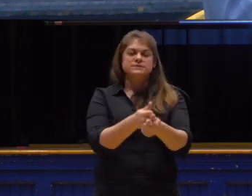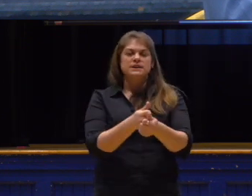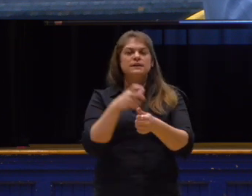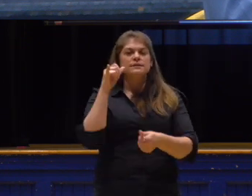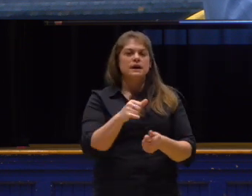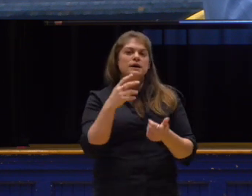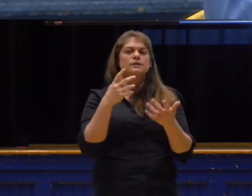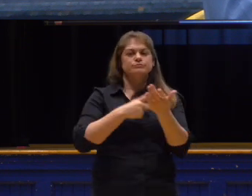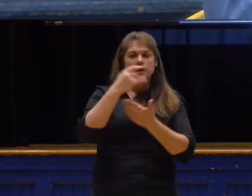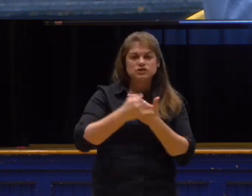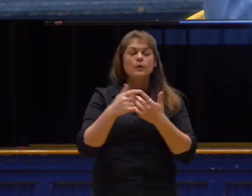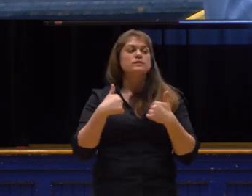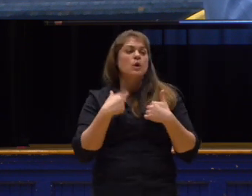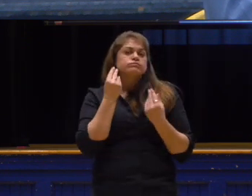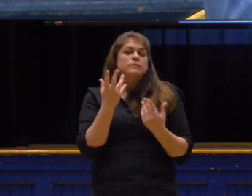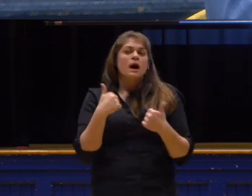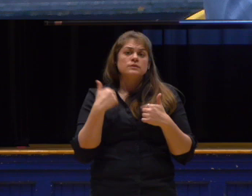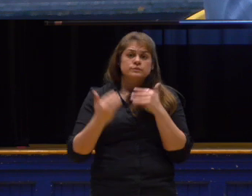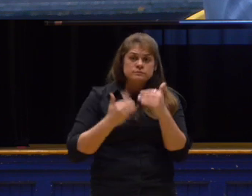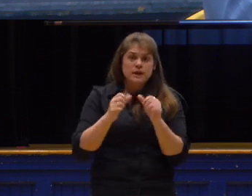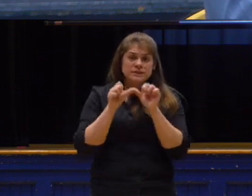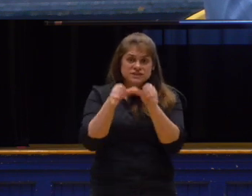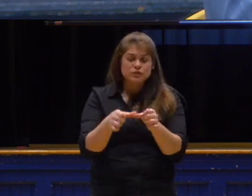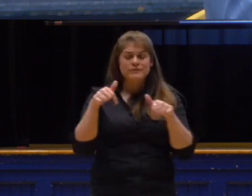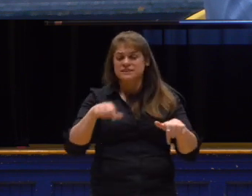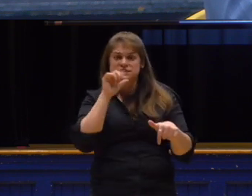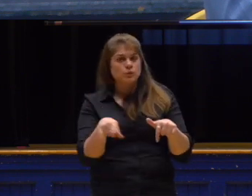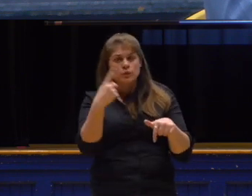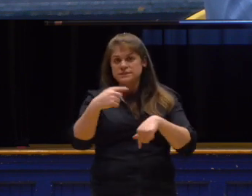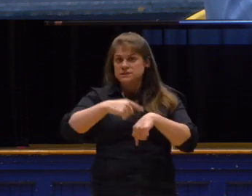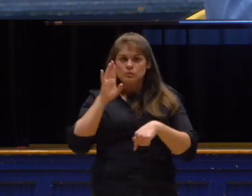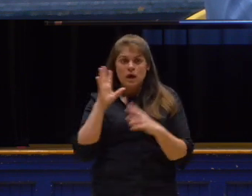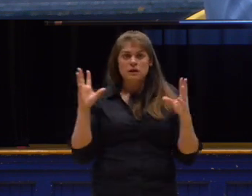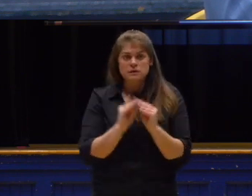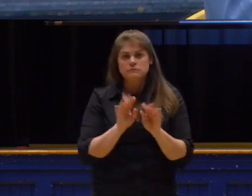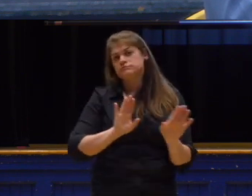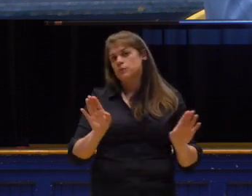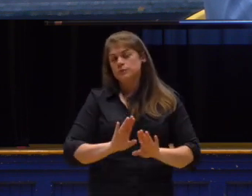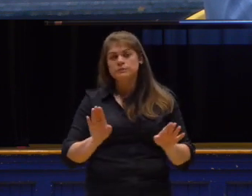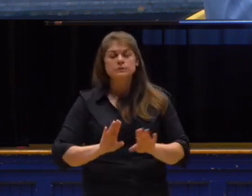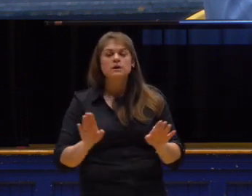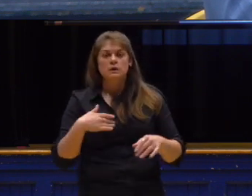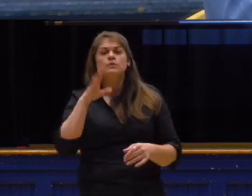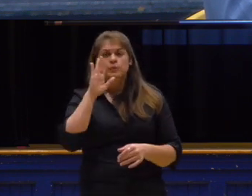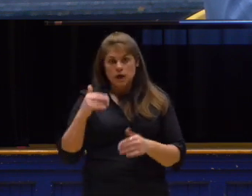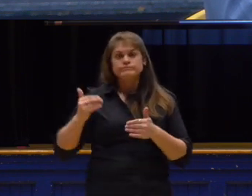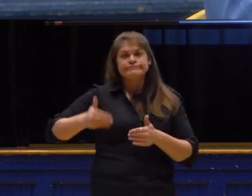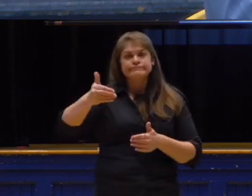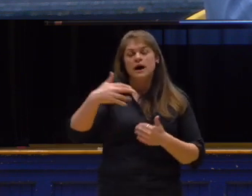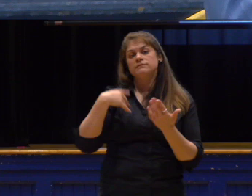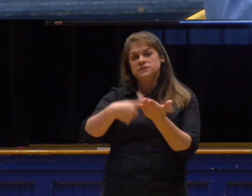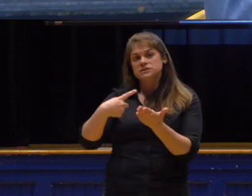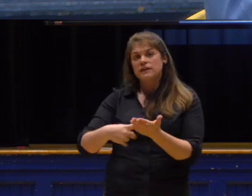move forward, there's going to be, this isn't the final time we're ever going to get together, and there will be discussions, and if people